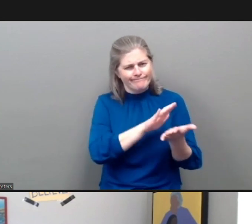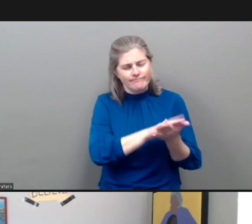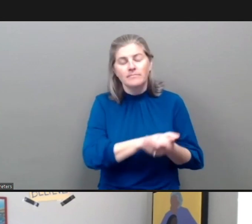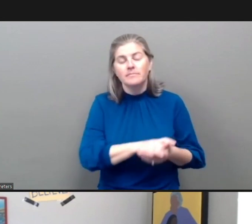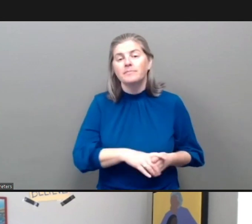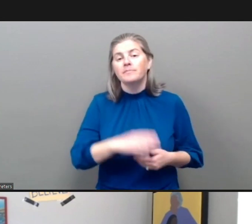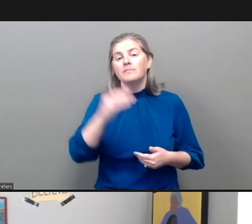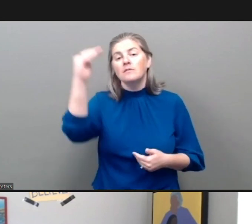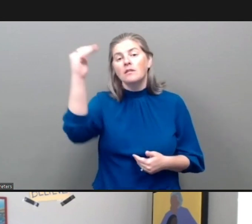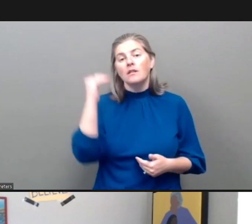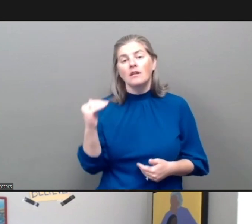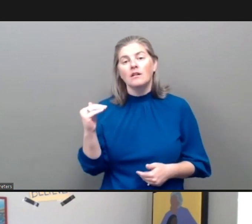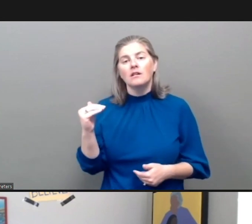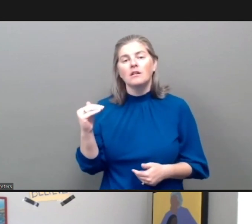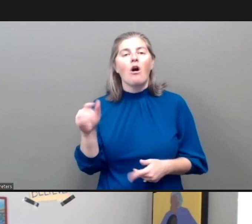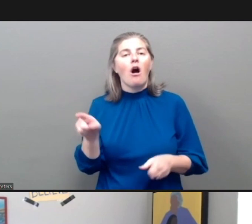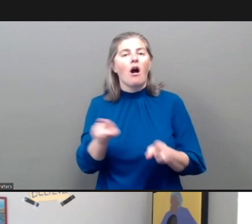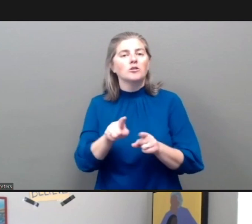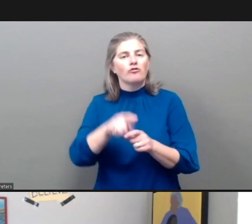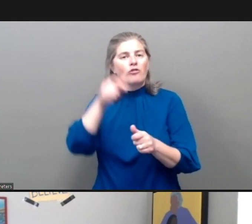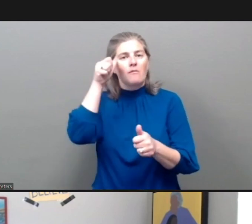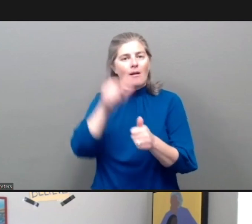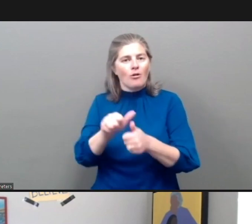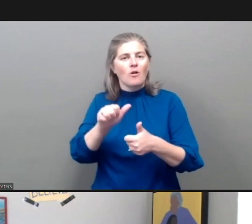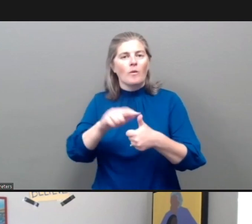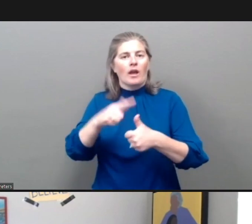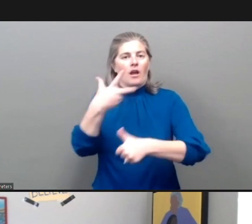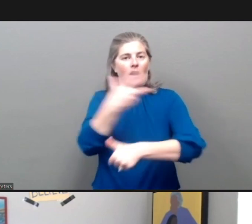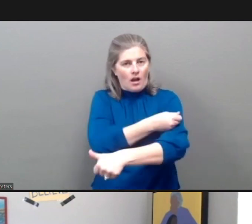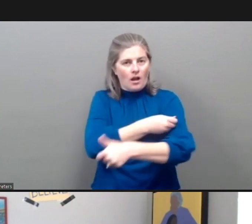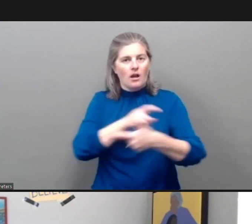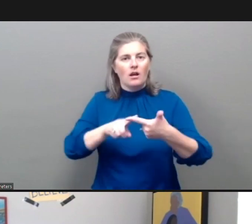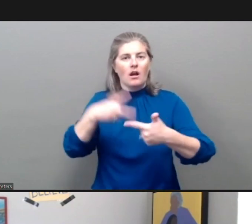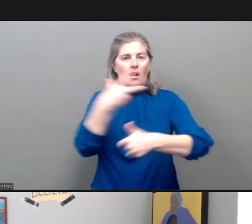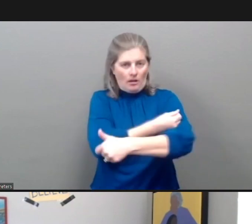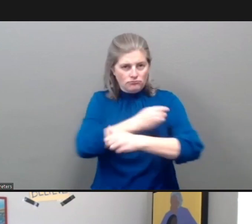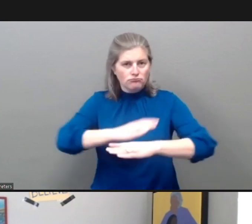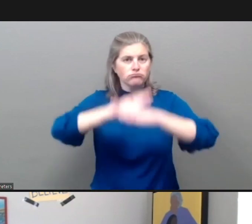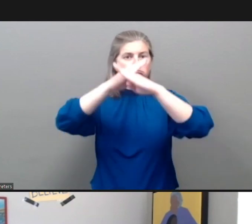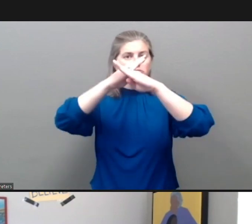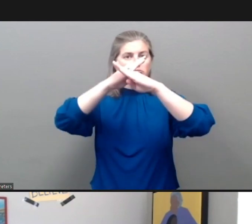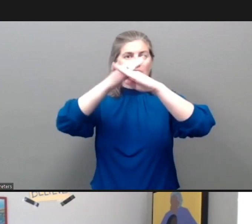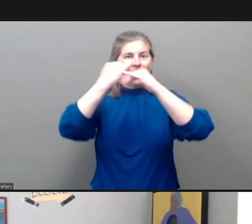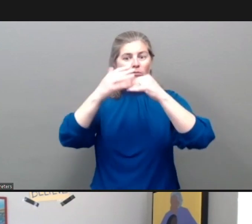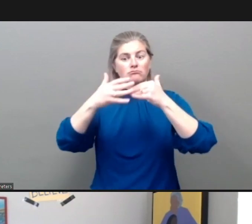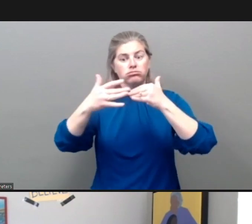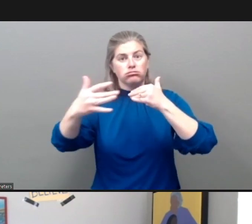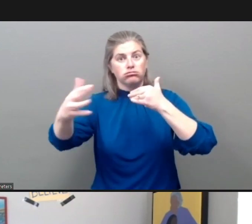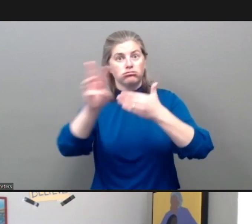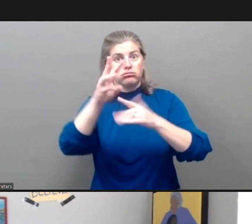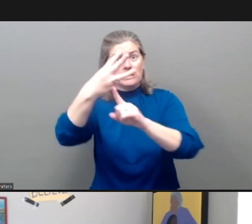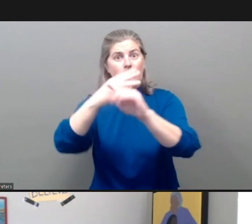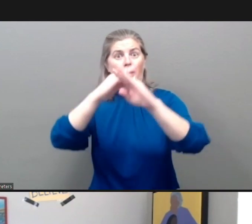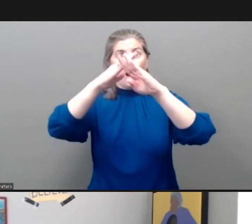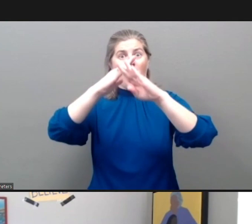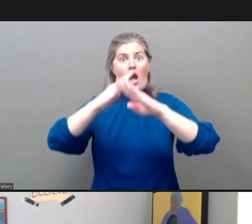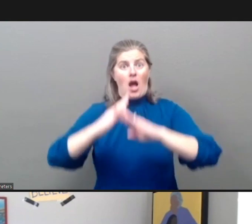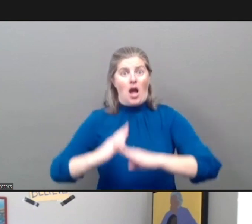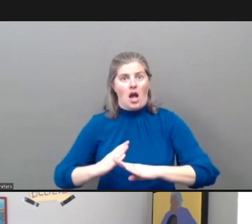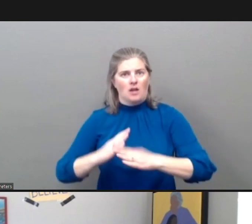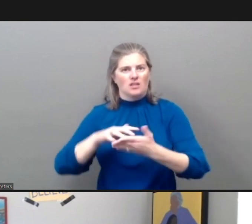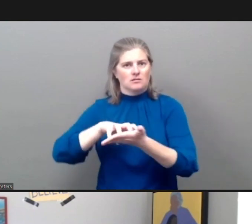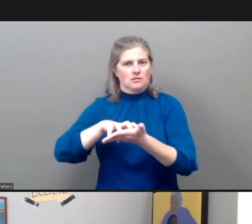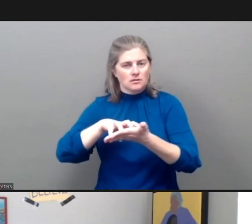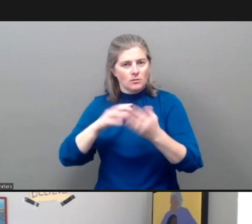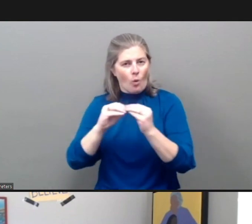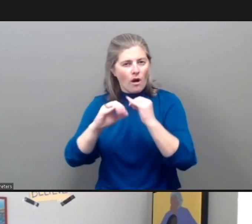are waning immunity. That's the reason for boosters. And of course, if New Mexico was #1 in vaccinating people, then we would